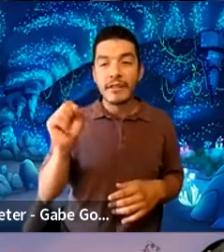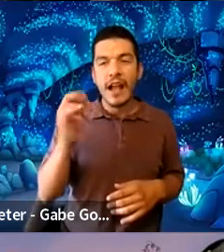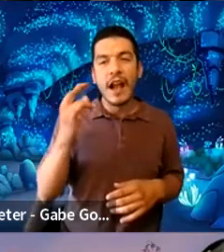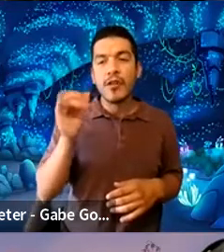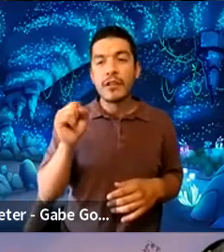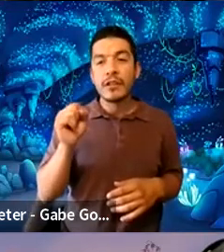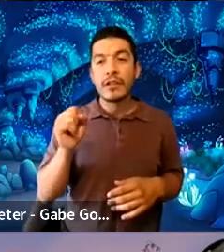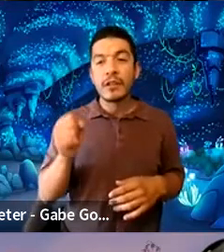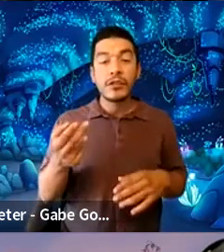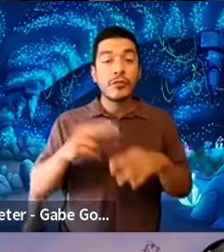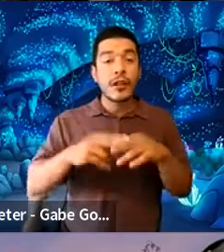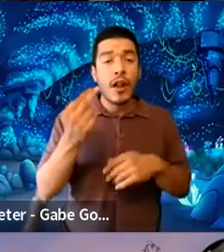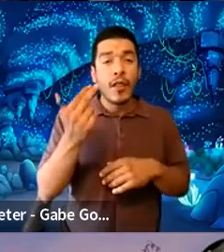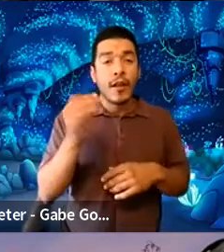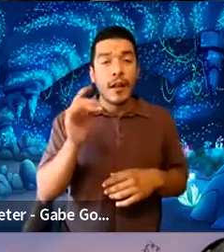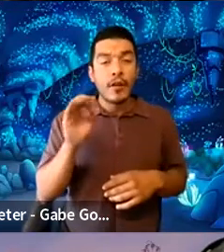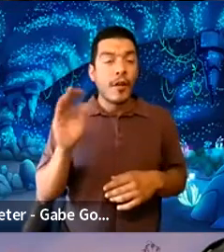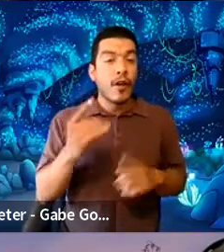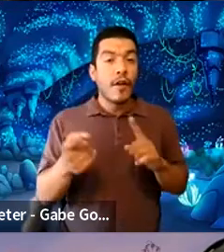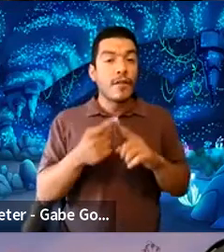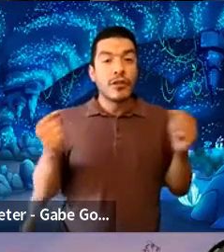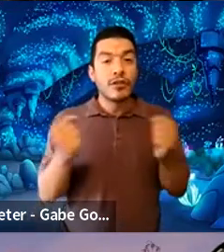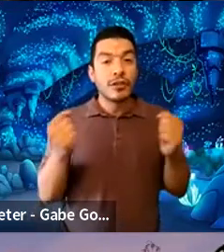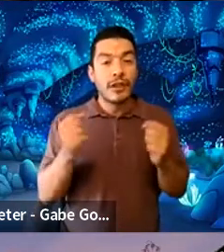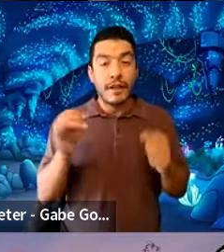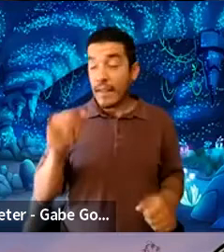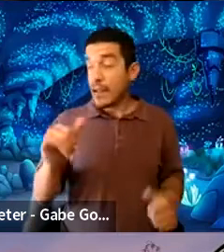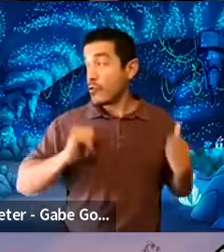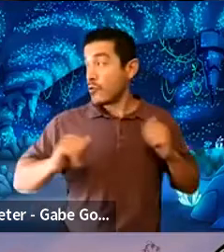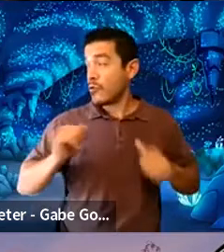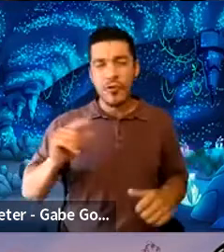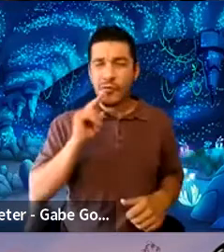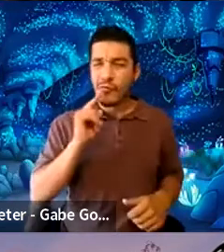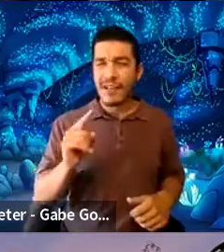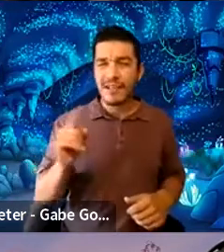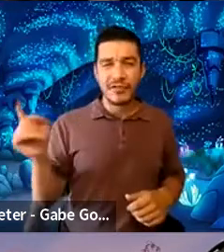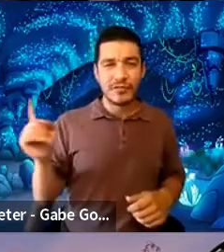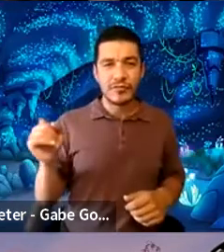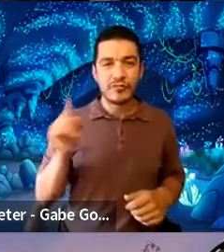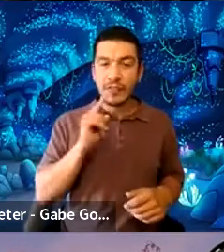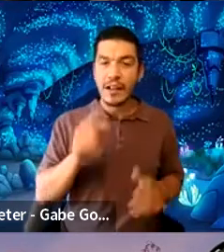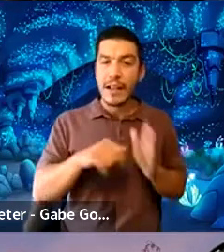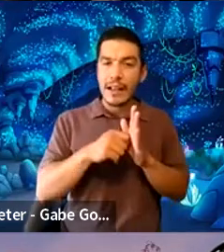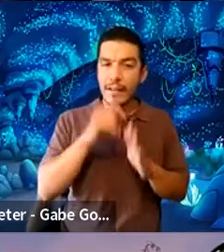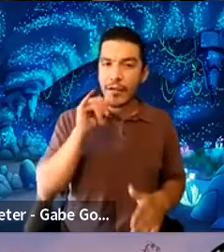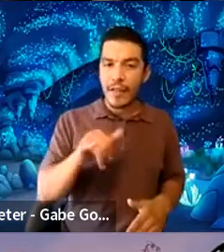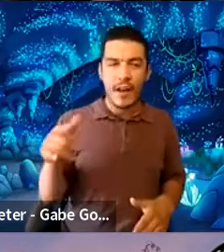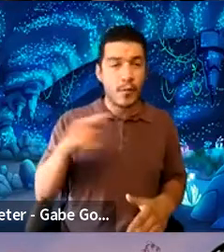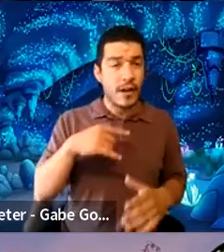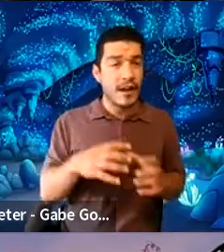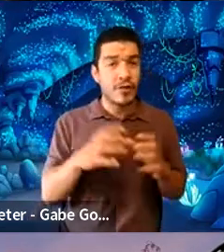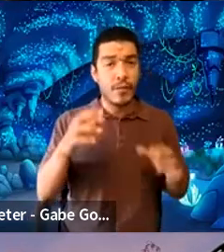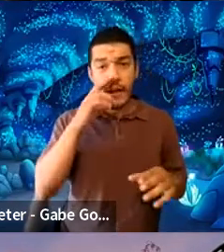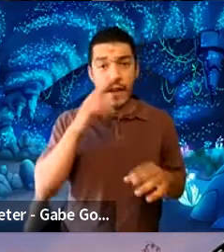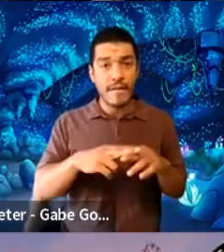wrote nearly 13 episodes of our first season of Henry Huggle Monster. So she was really key to that. And yeah, we had so much fun on Henry.